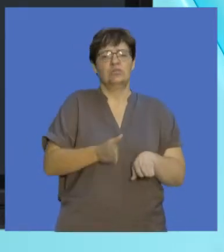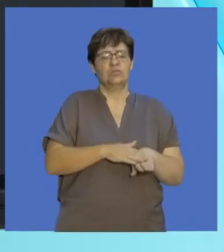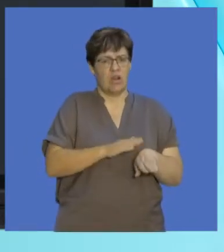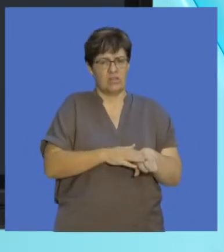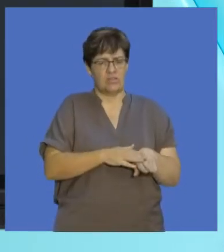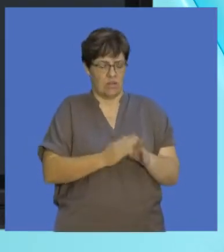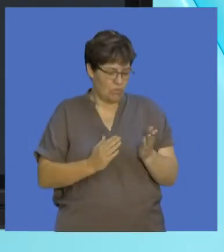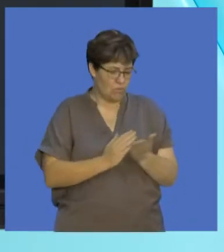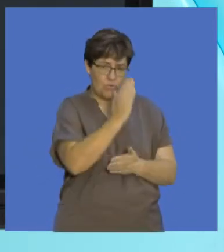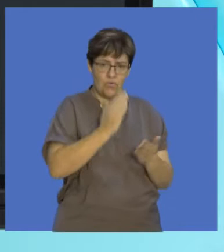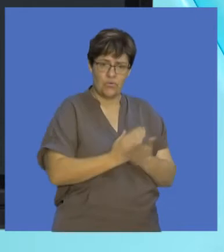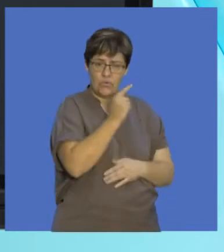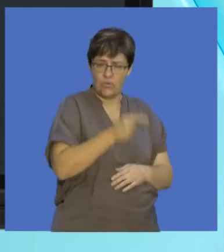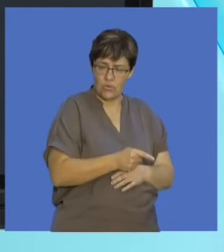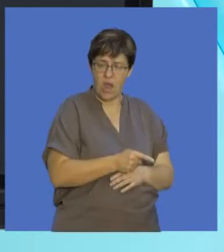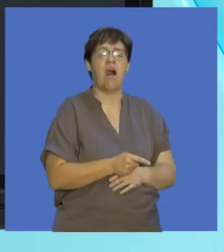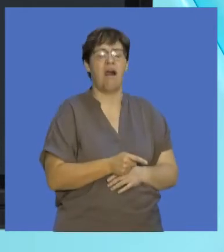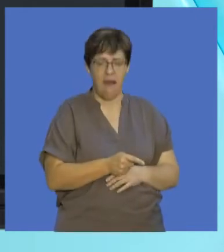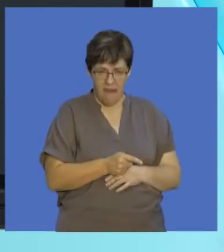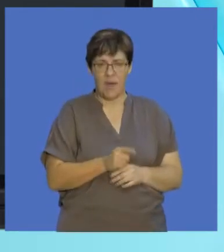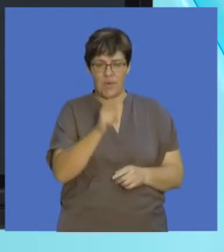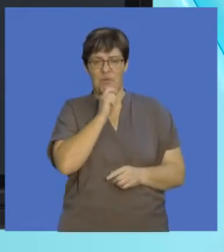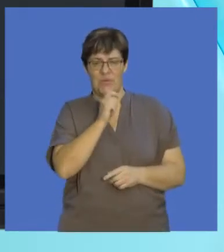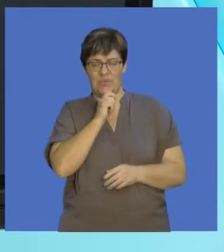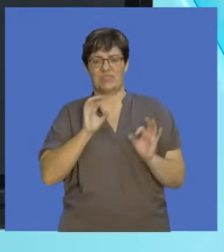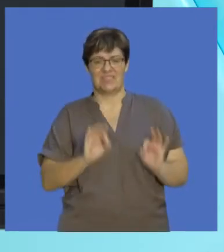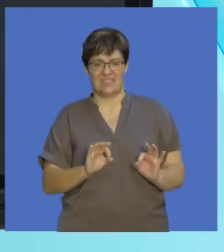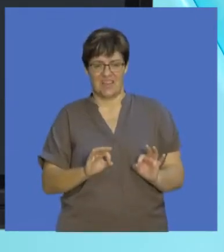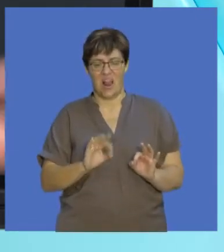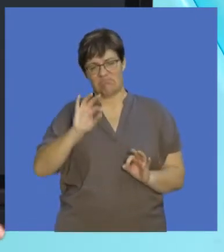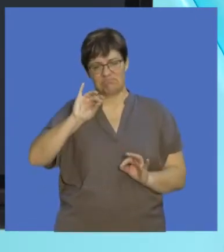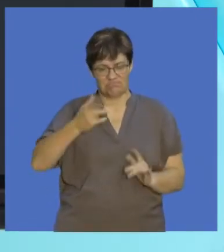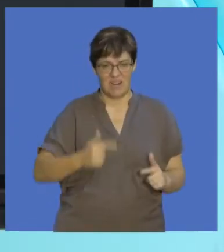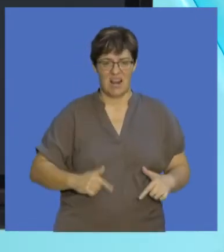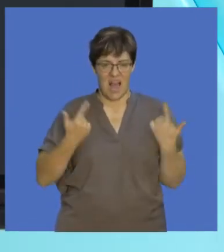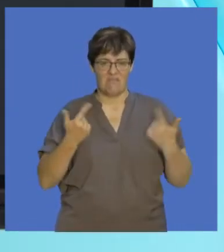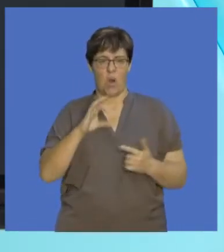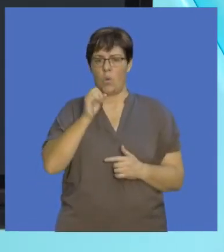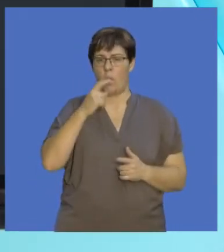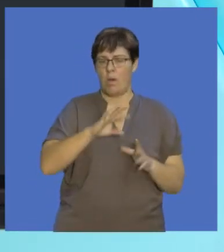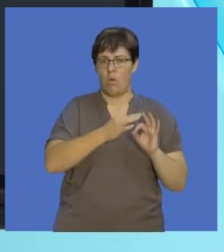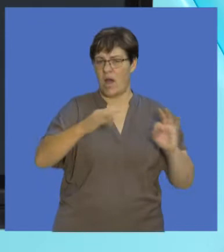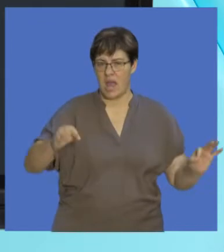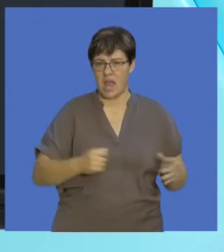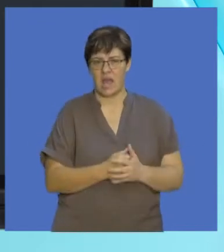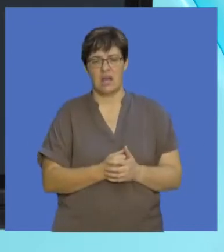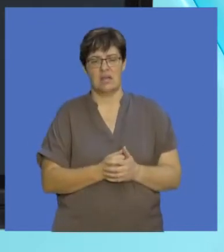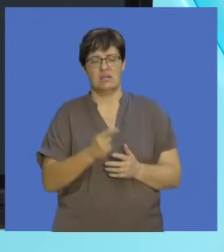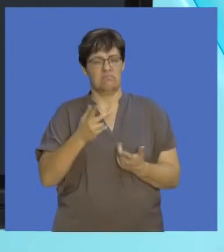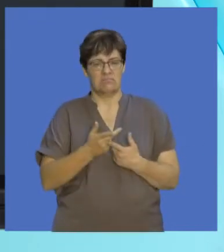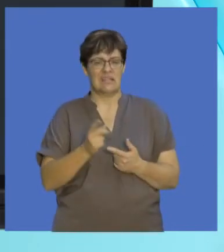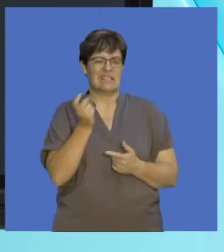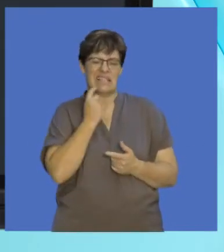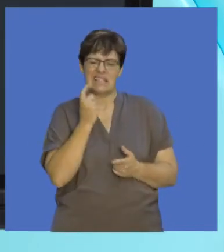charge to actually pass through them justifies even their use in everyday life. You think of copper wire, a nichrome